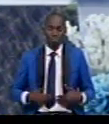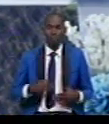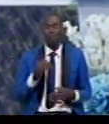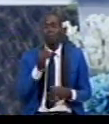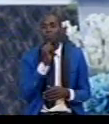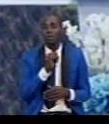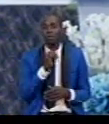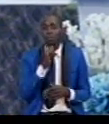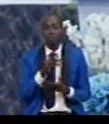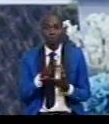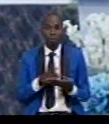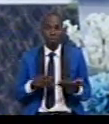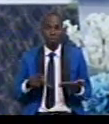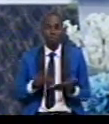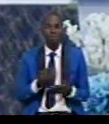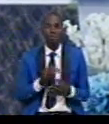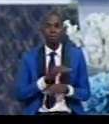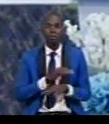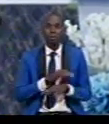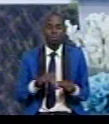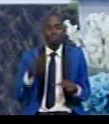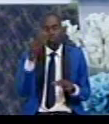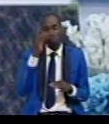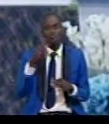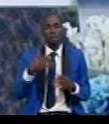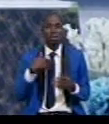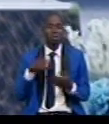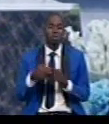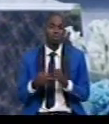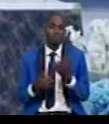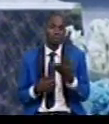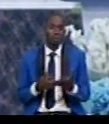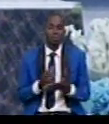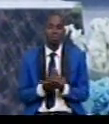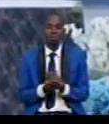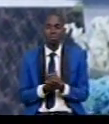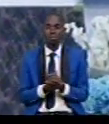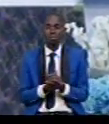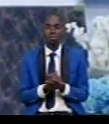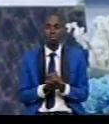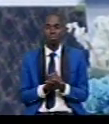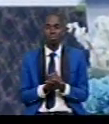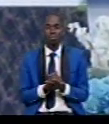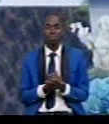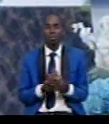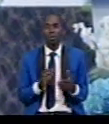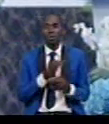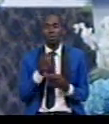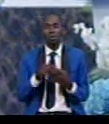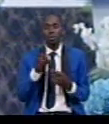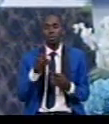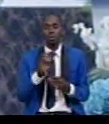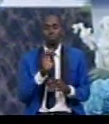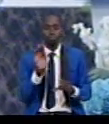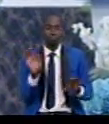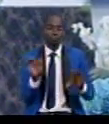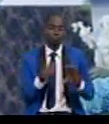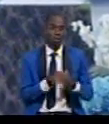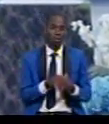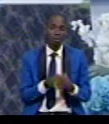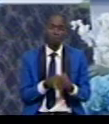I didn't know that I had a problem. So when I married, I had